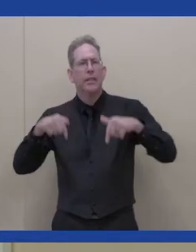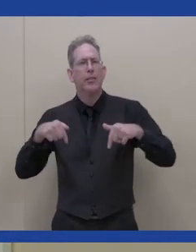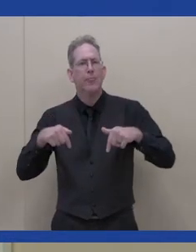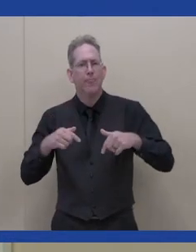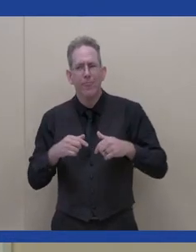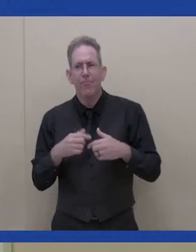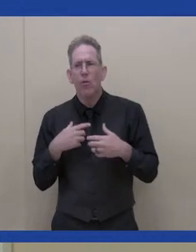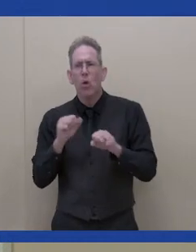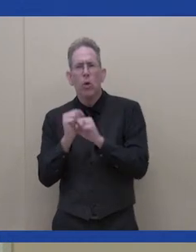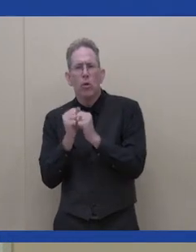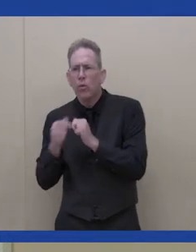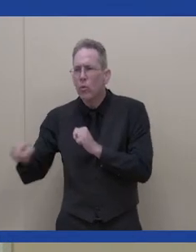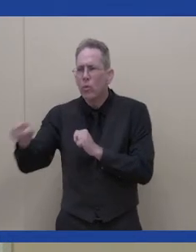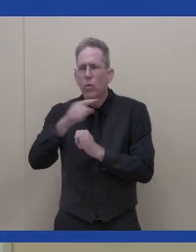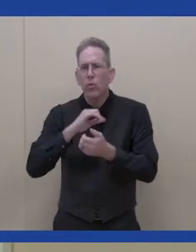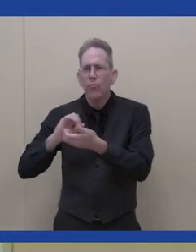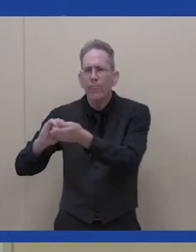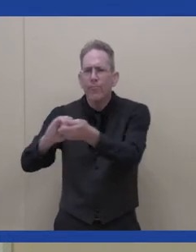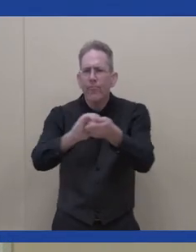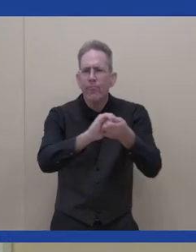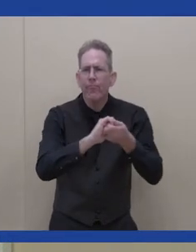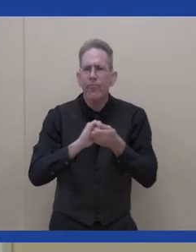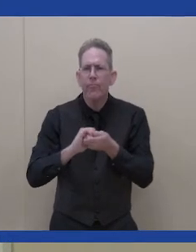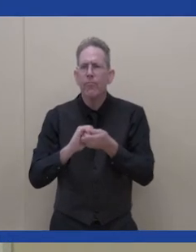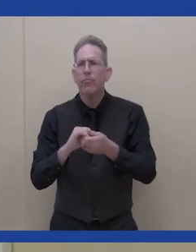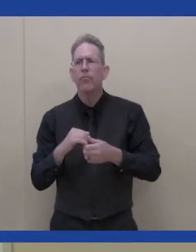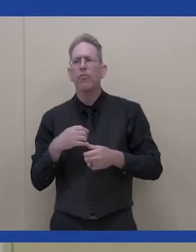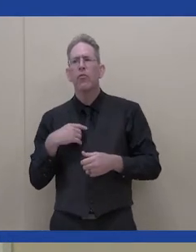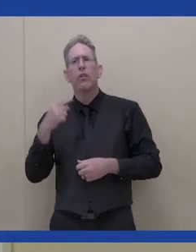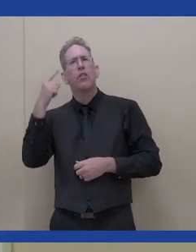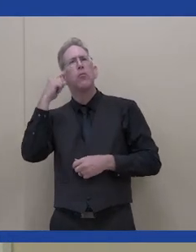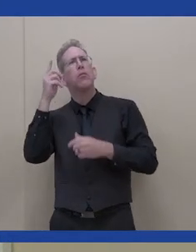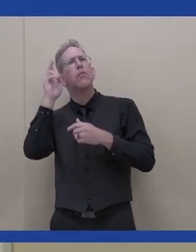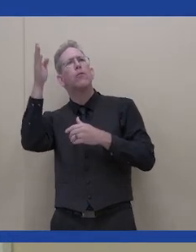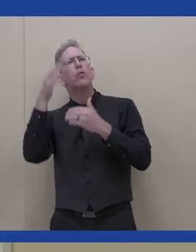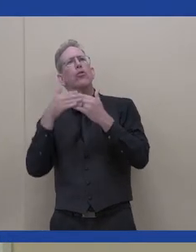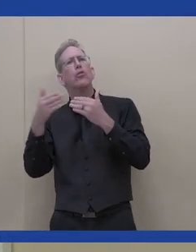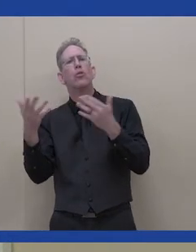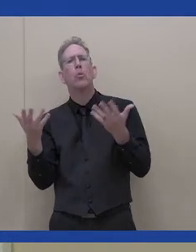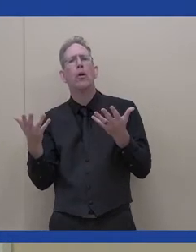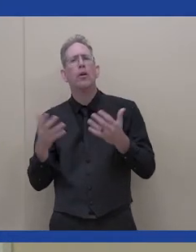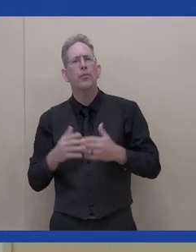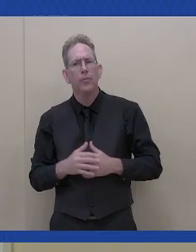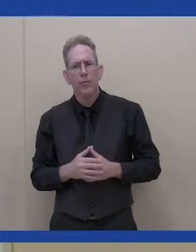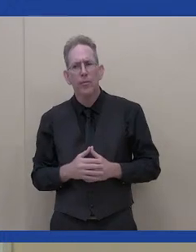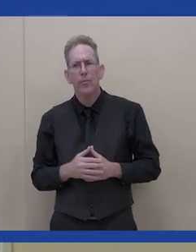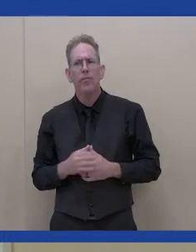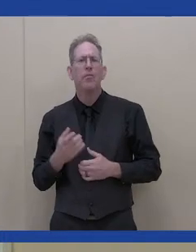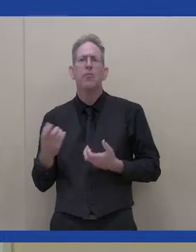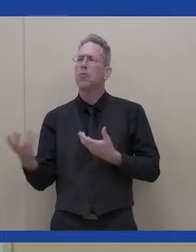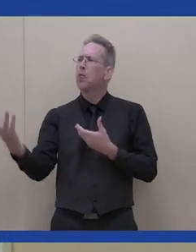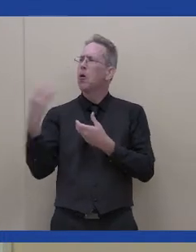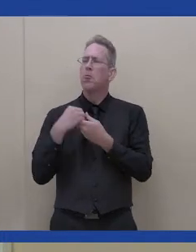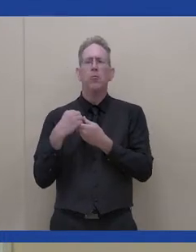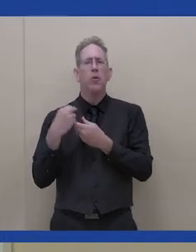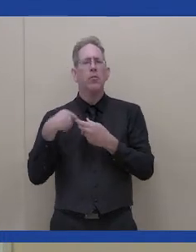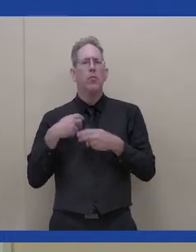beyond. And as we look forward towards a future that we can all be proud of, now let's move forward together. Thank you so